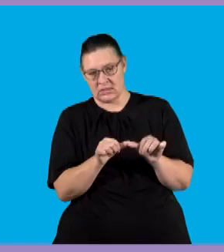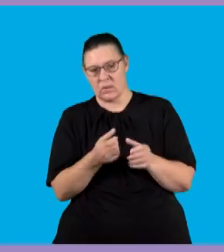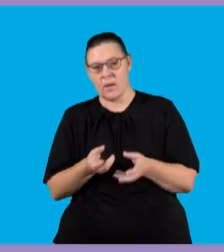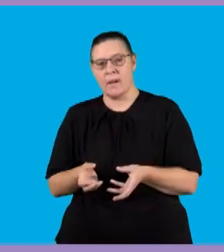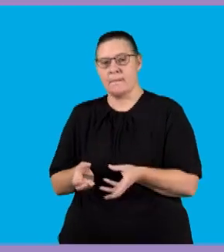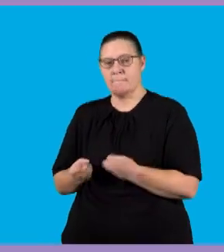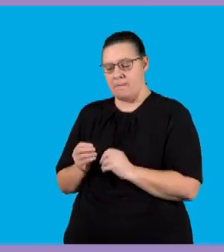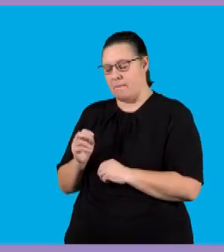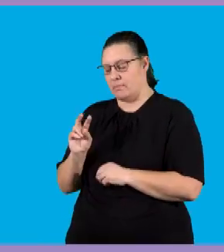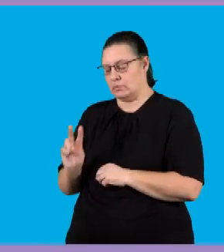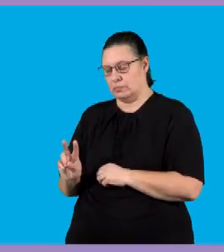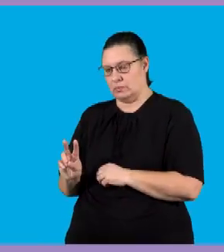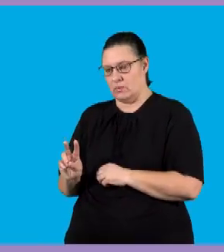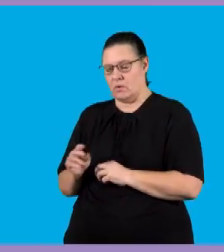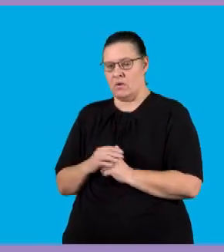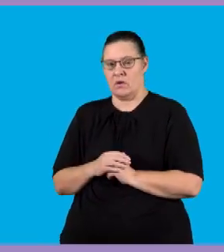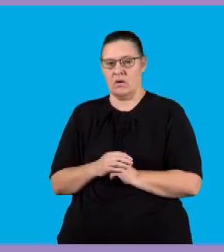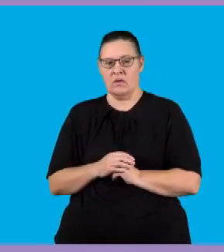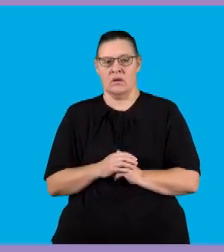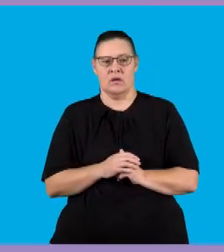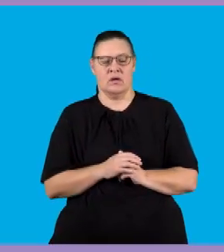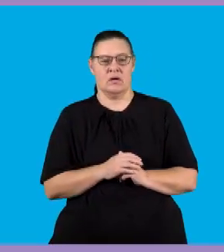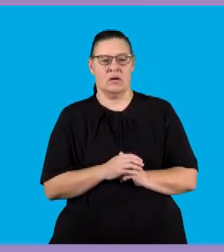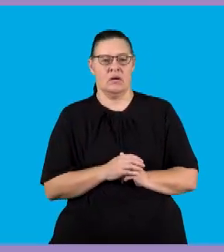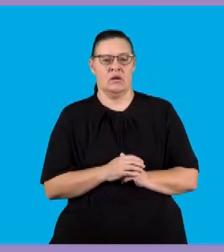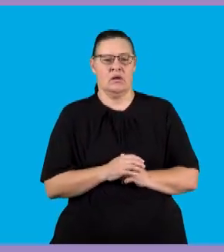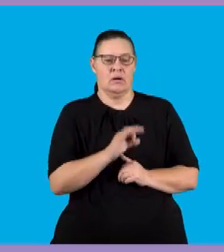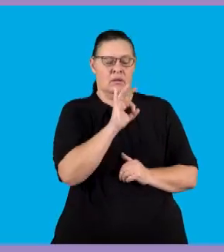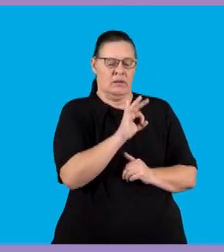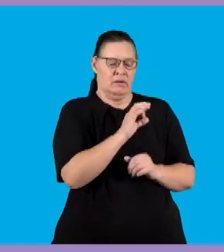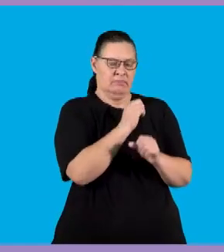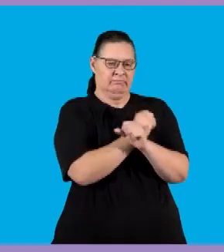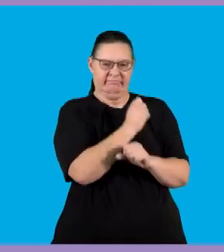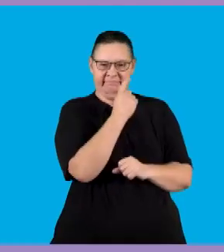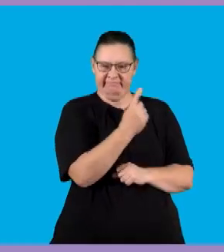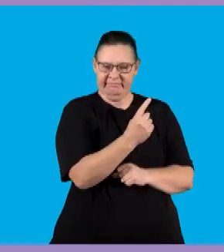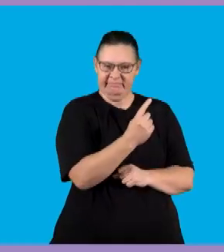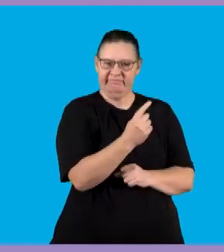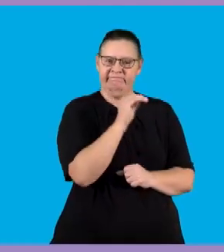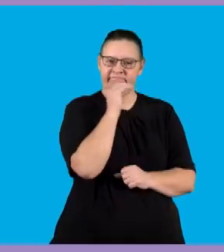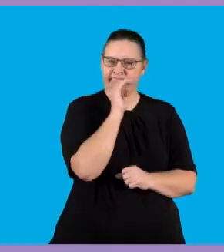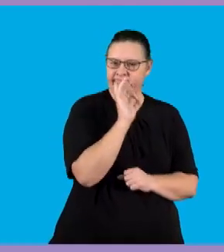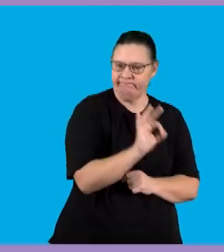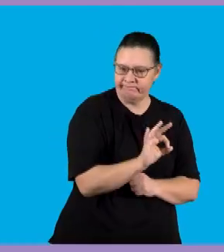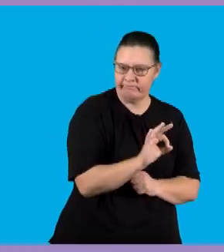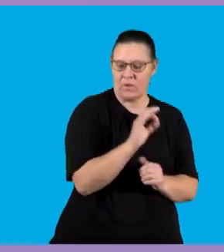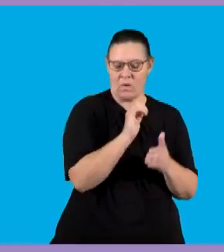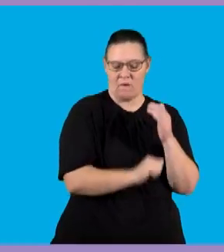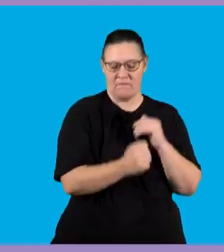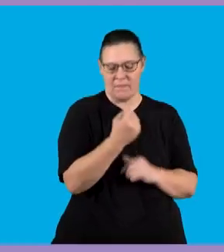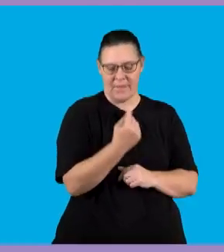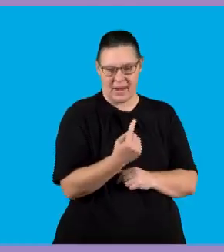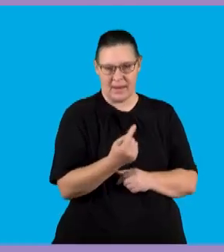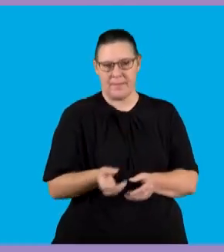certain constant so that we can get to our first term, which is 2. So here we are going to say 3 multiplied by 1, which is 3.